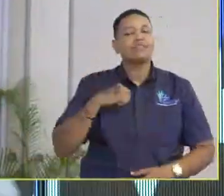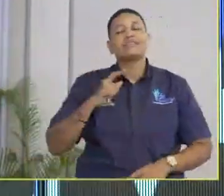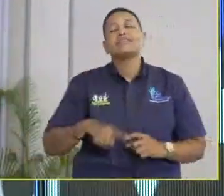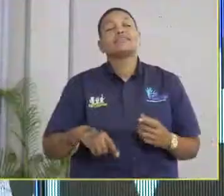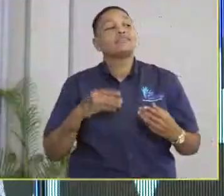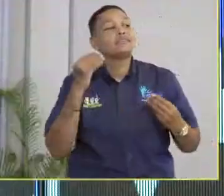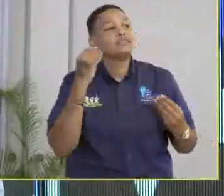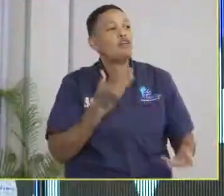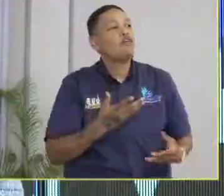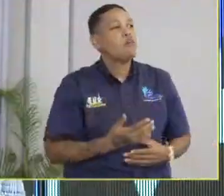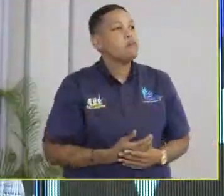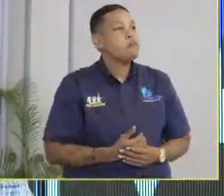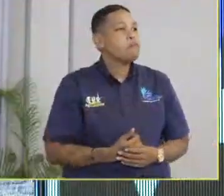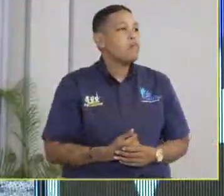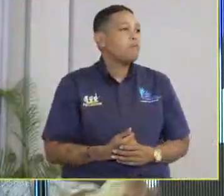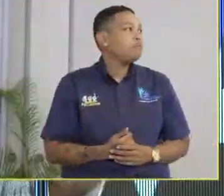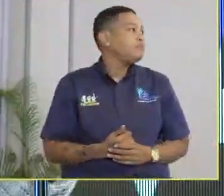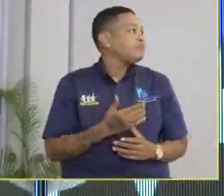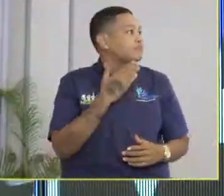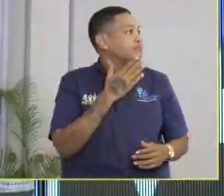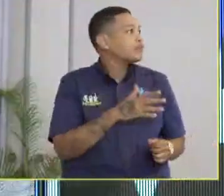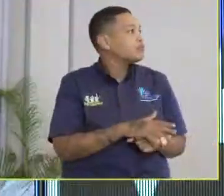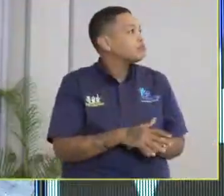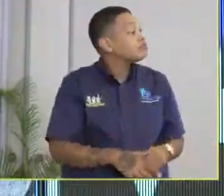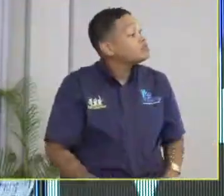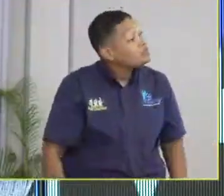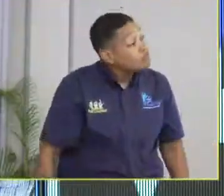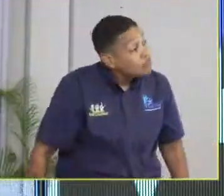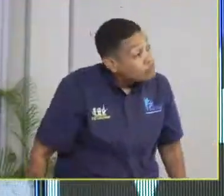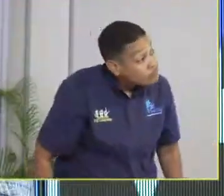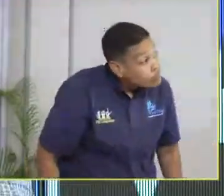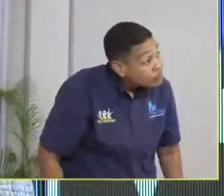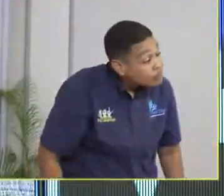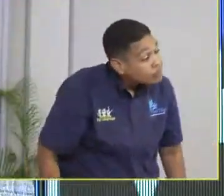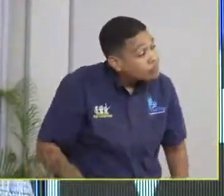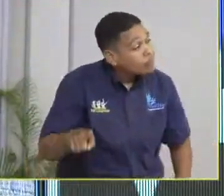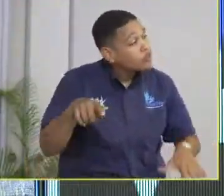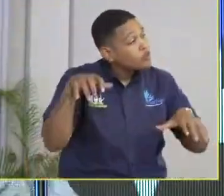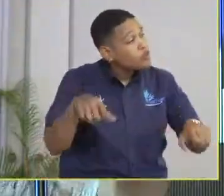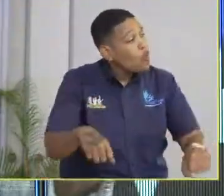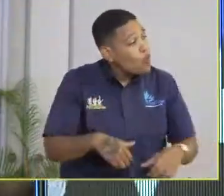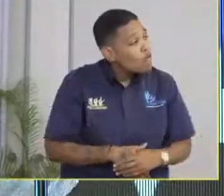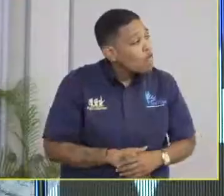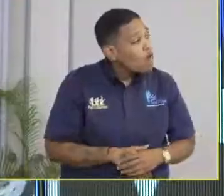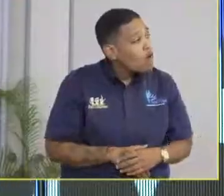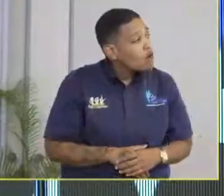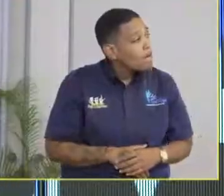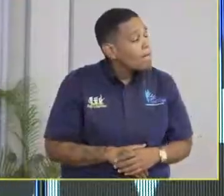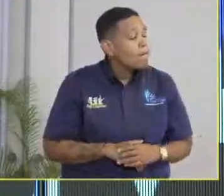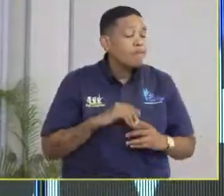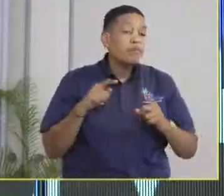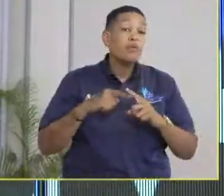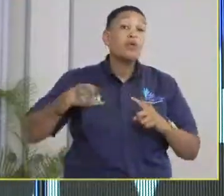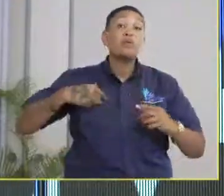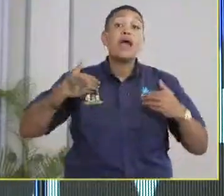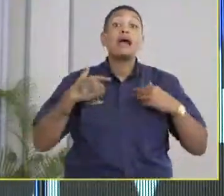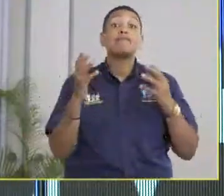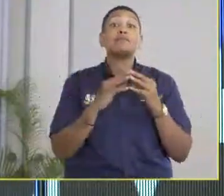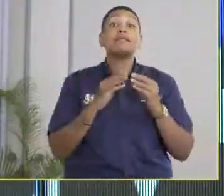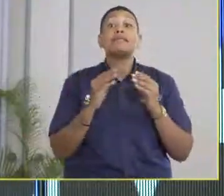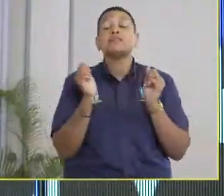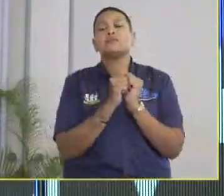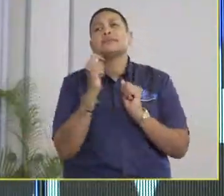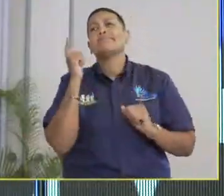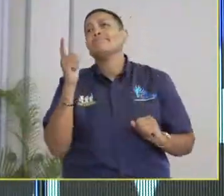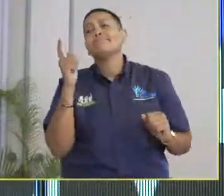you thanks enough. She took it over. So when we're having meetings